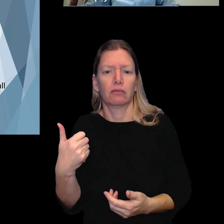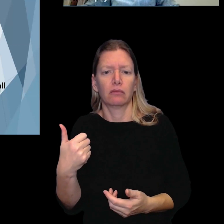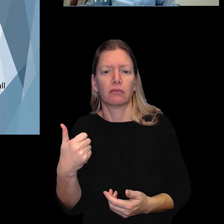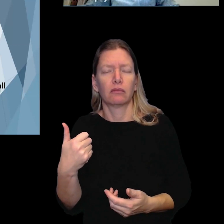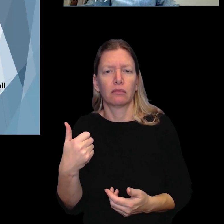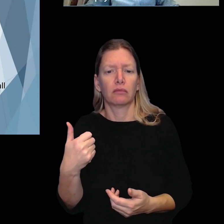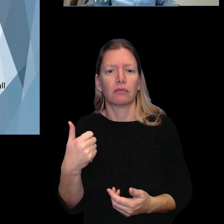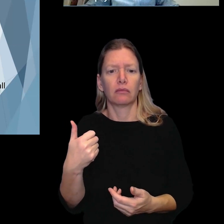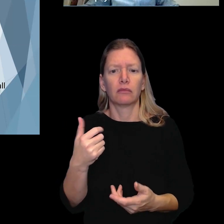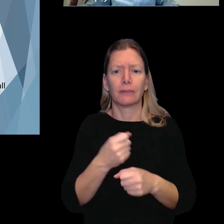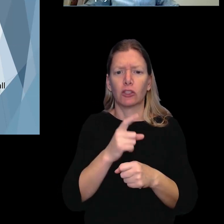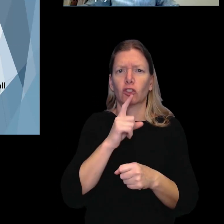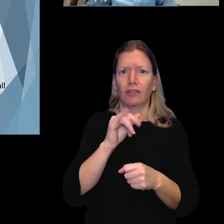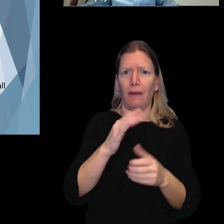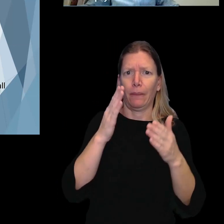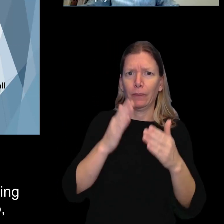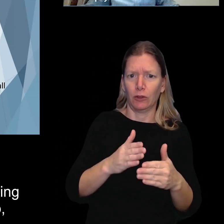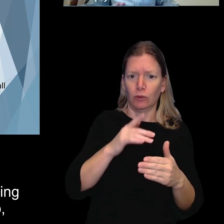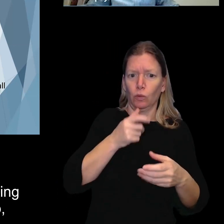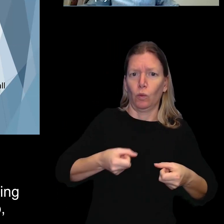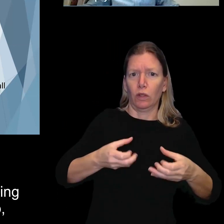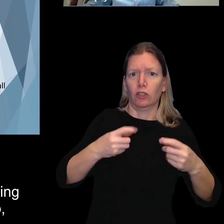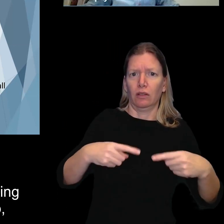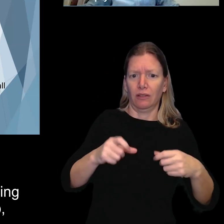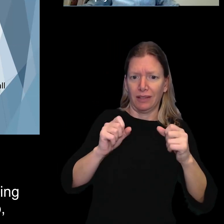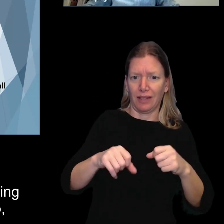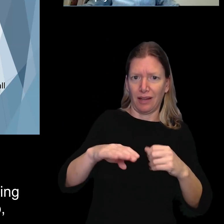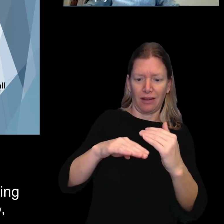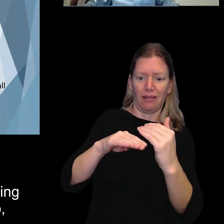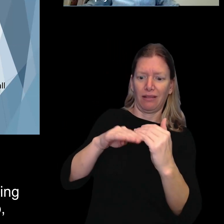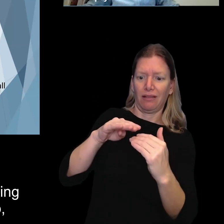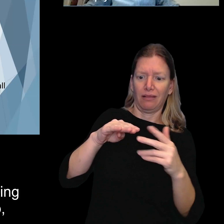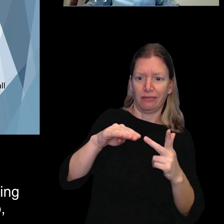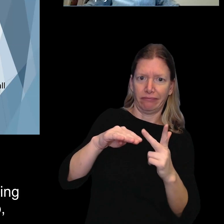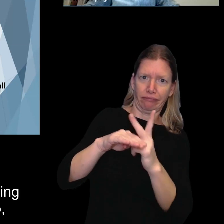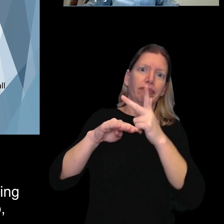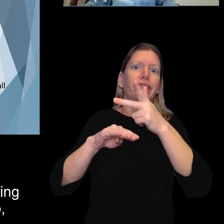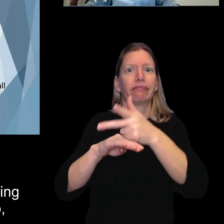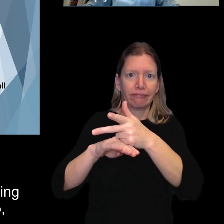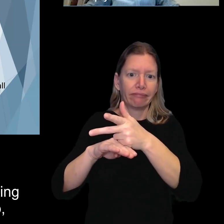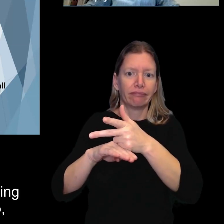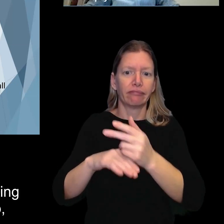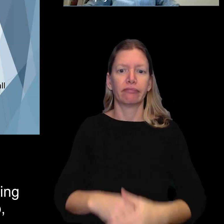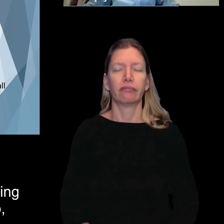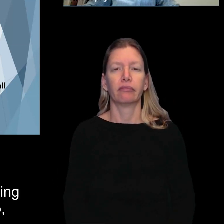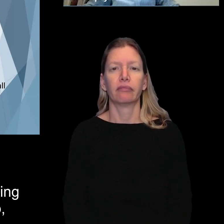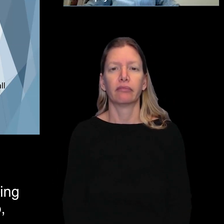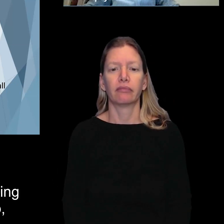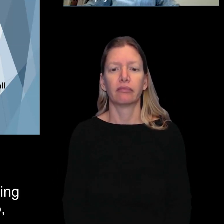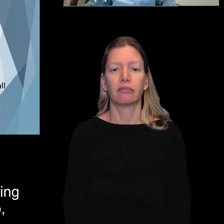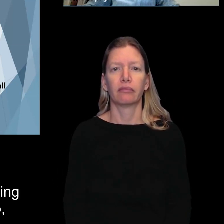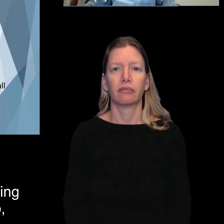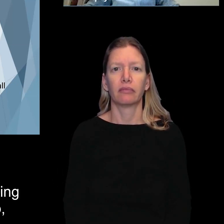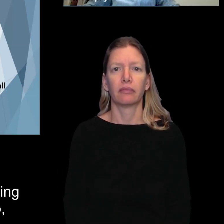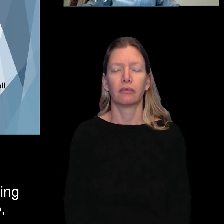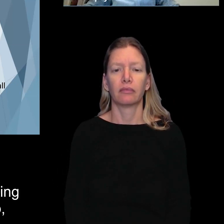ramp or some other measure to make sure that person who is using a wheelchair can get